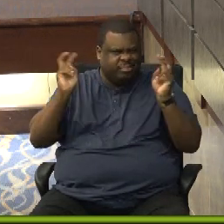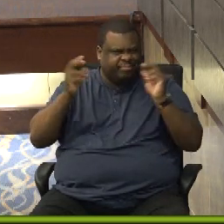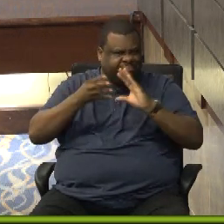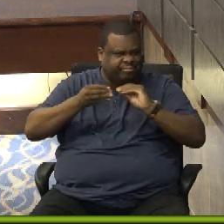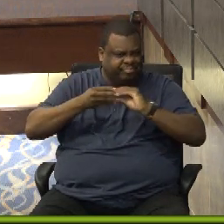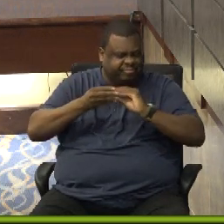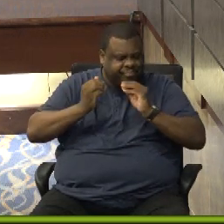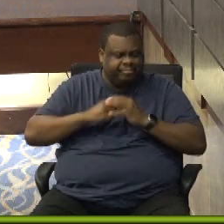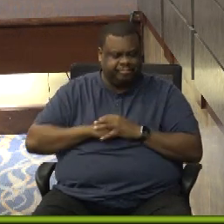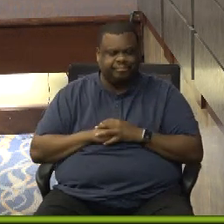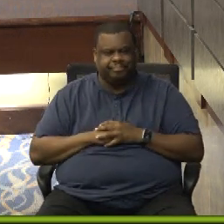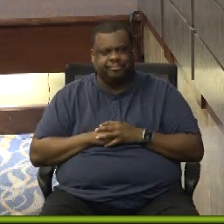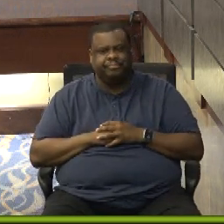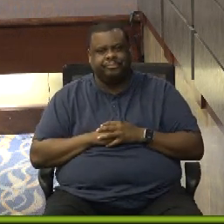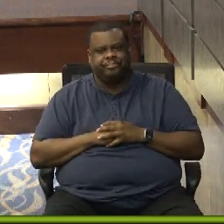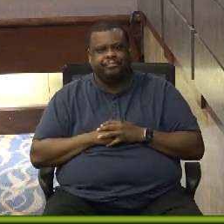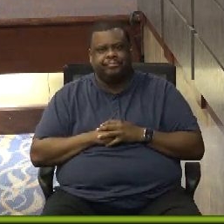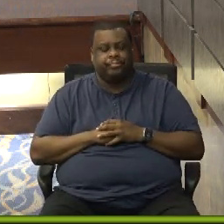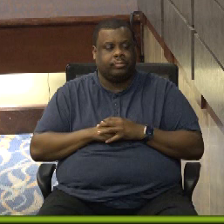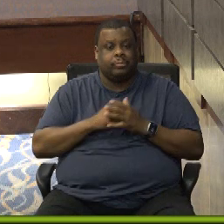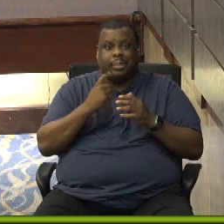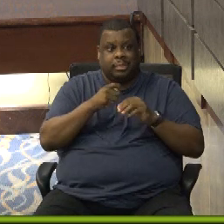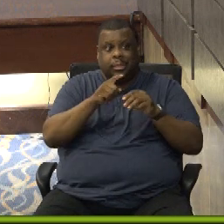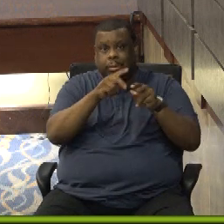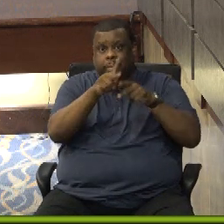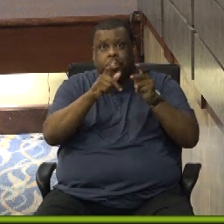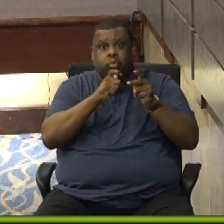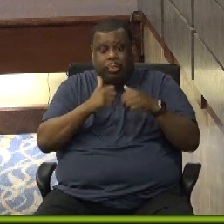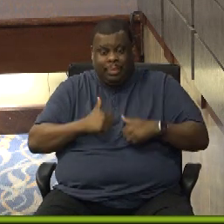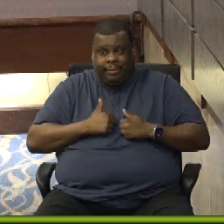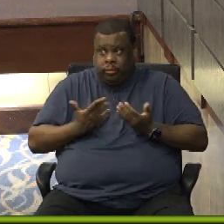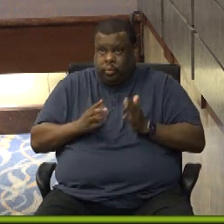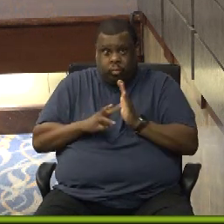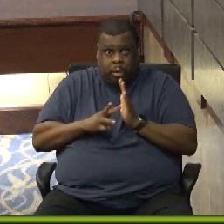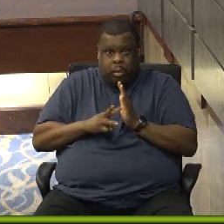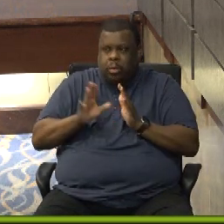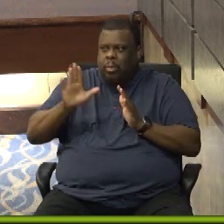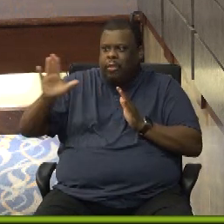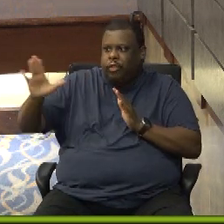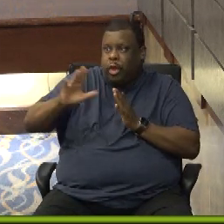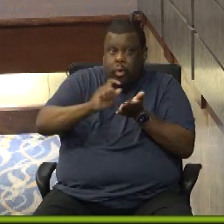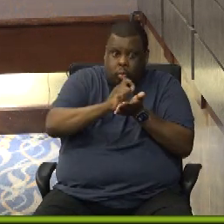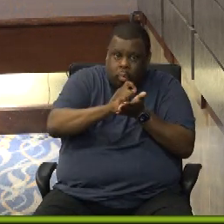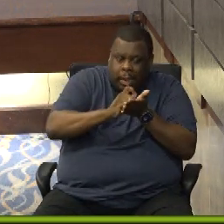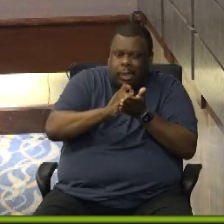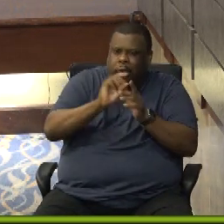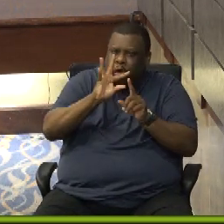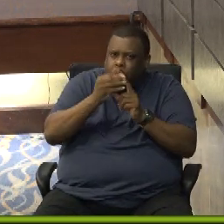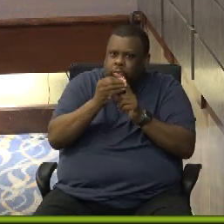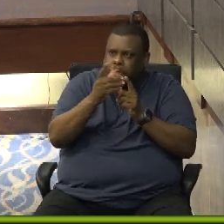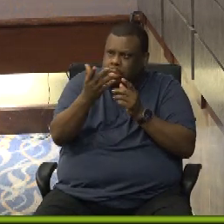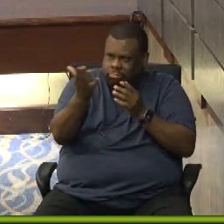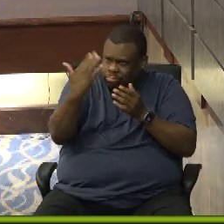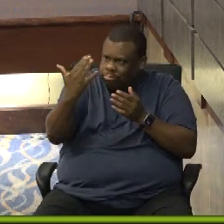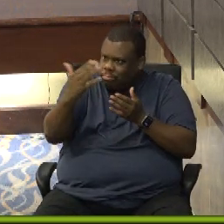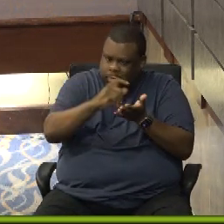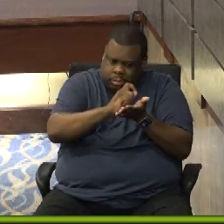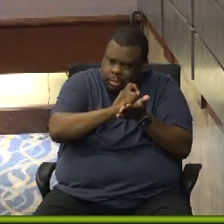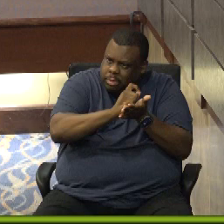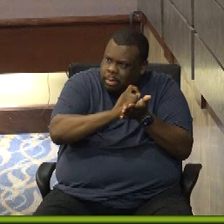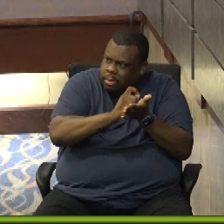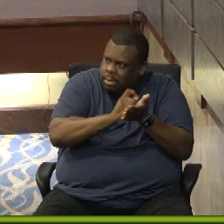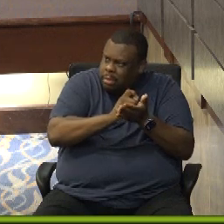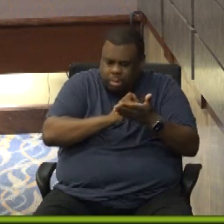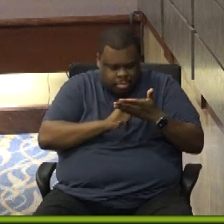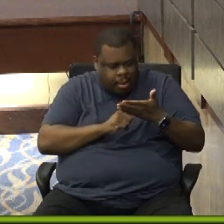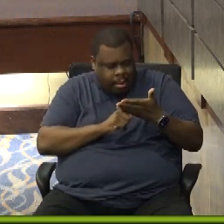process, taking actually, crowdsourced handwriting from people who live in Waco, as well as images of real people, and really trying to celebrate the people that